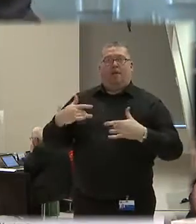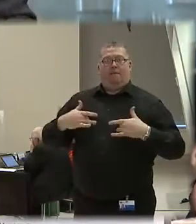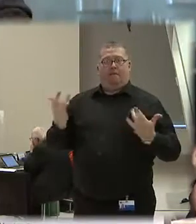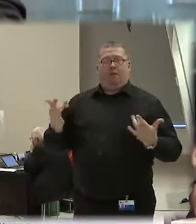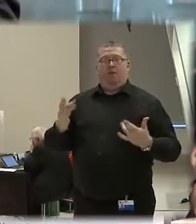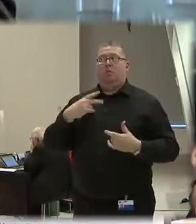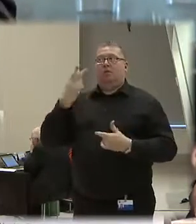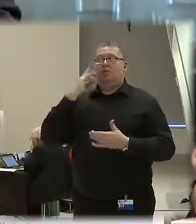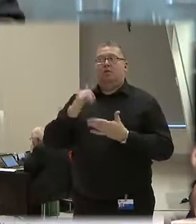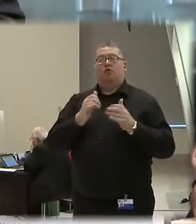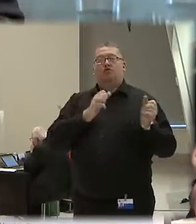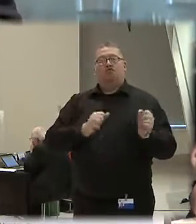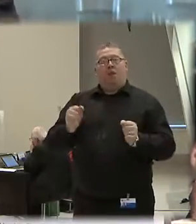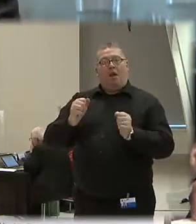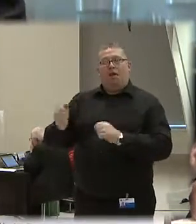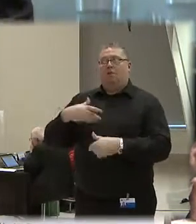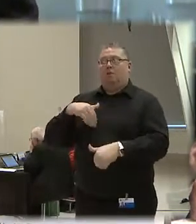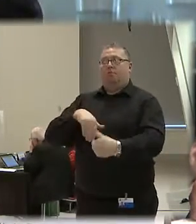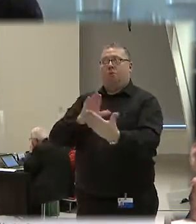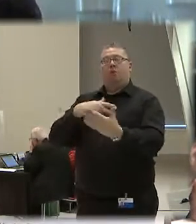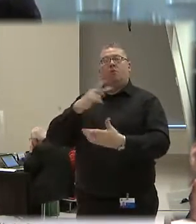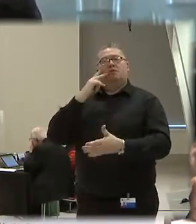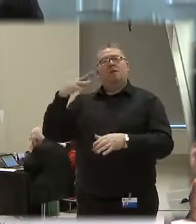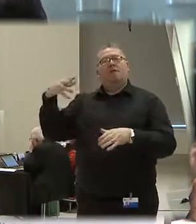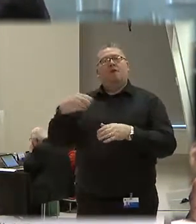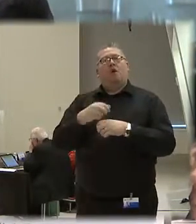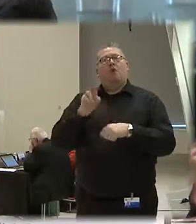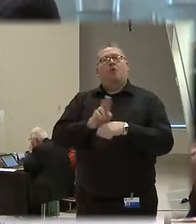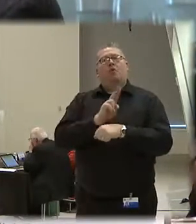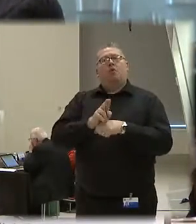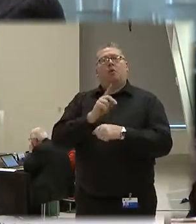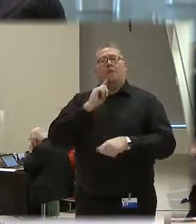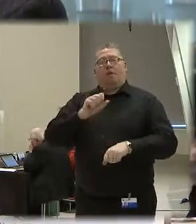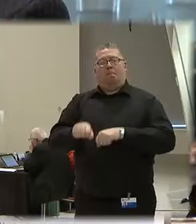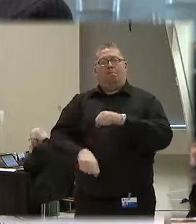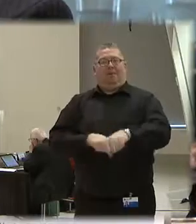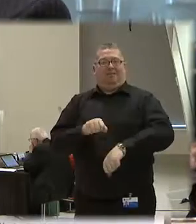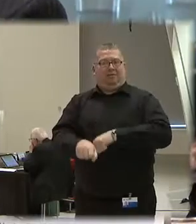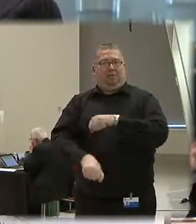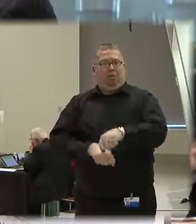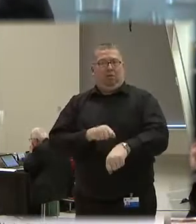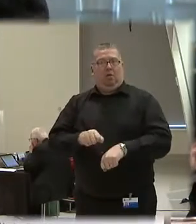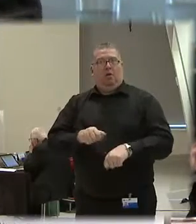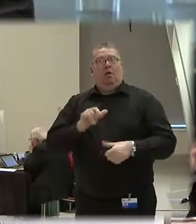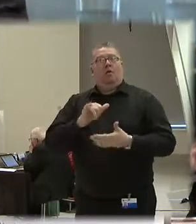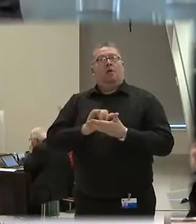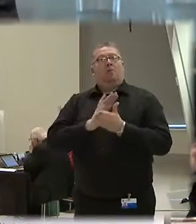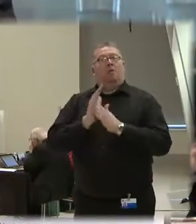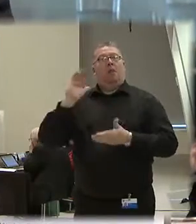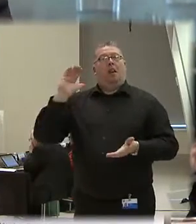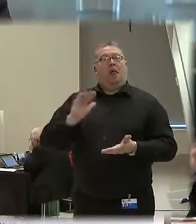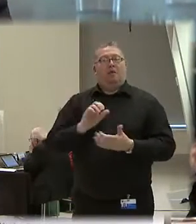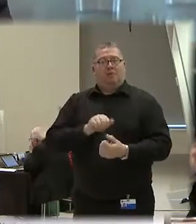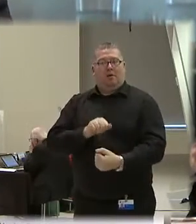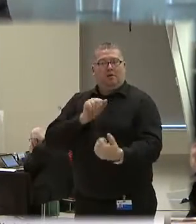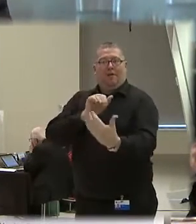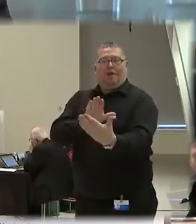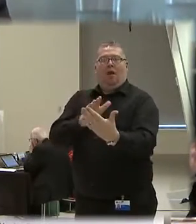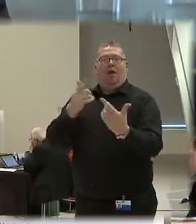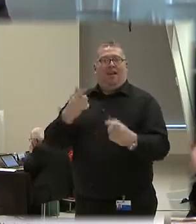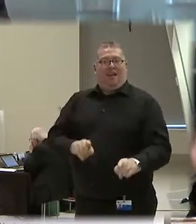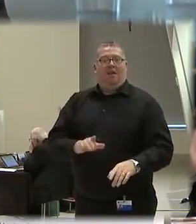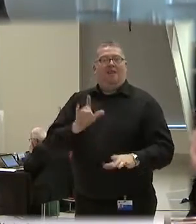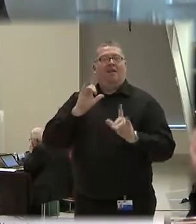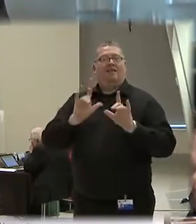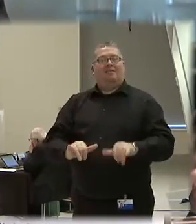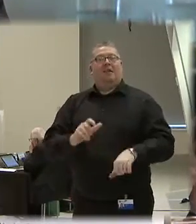strategies and tactics that revolved around the use of bicycles, which turned out to be a lot less confrontational, and at the